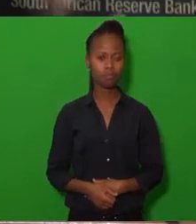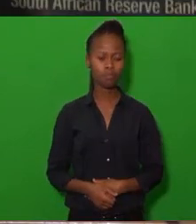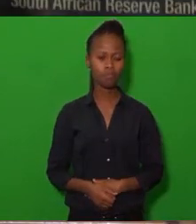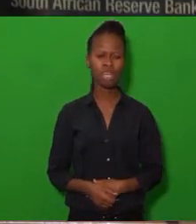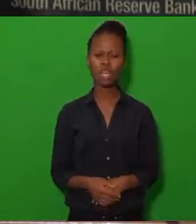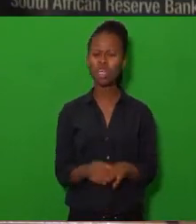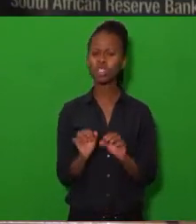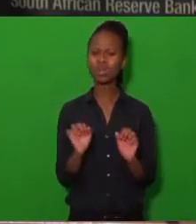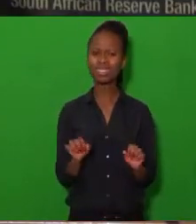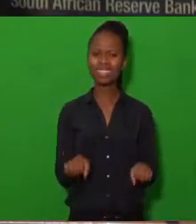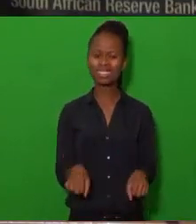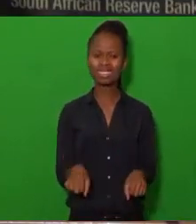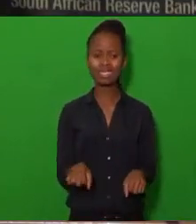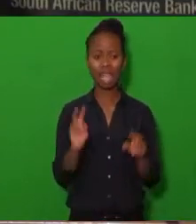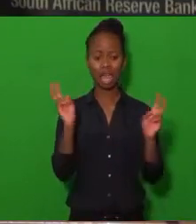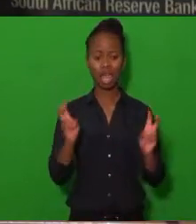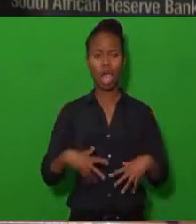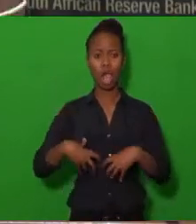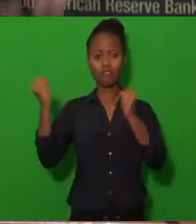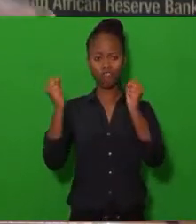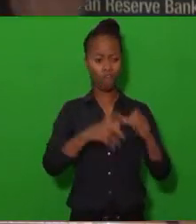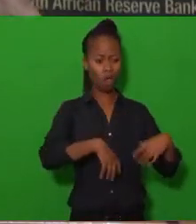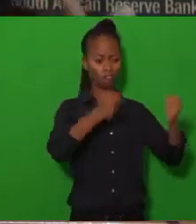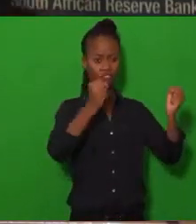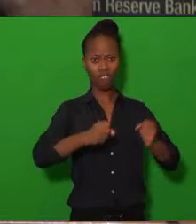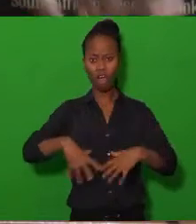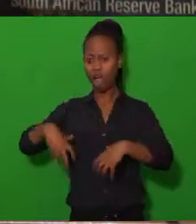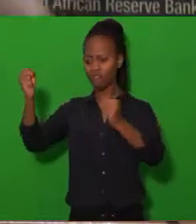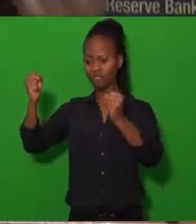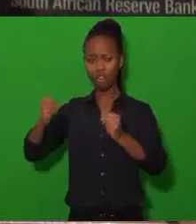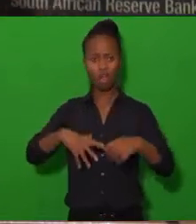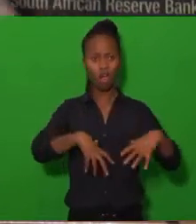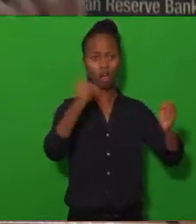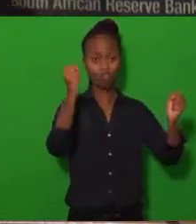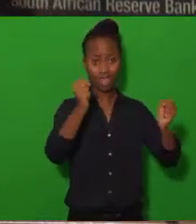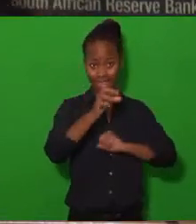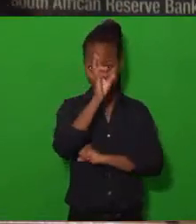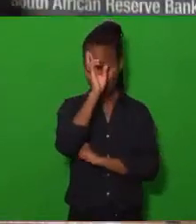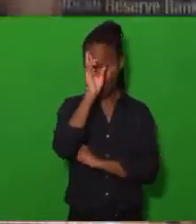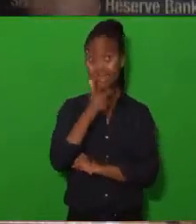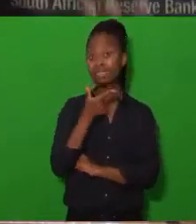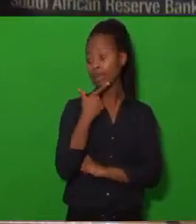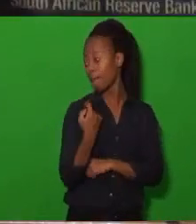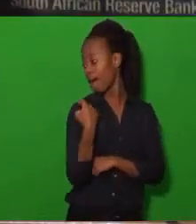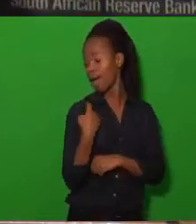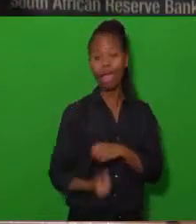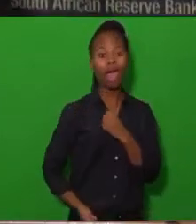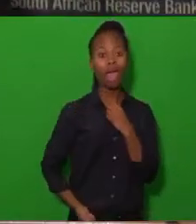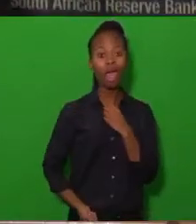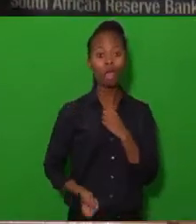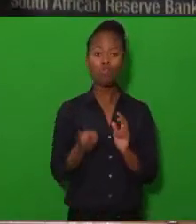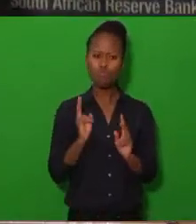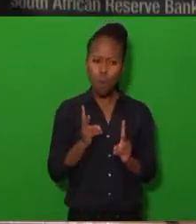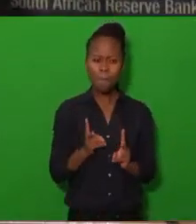whilst it actually also took place, the primary activity that takes place in December is mainly in the retail